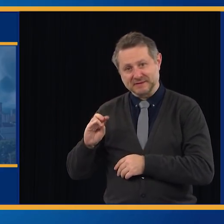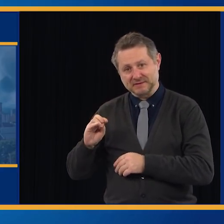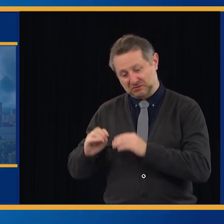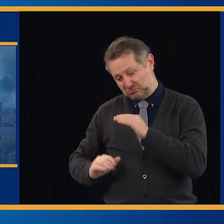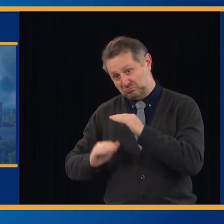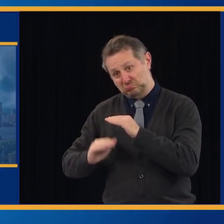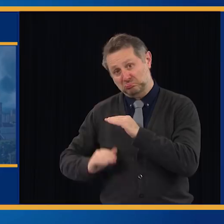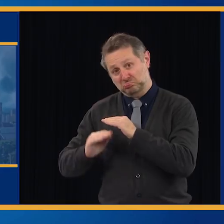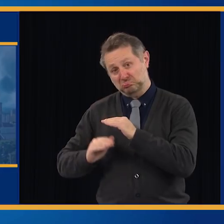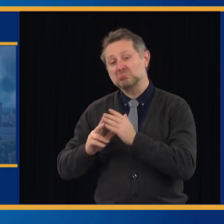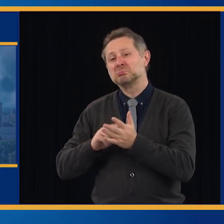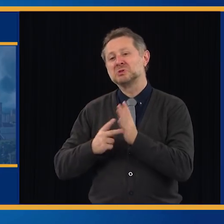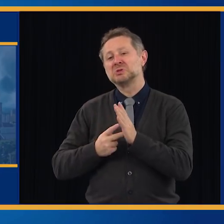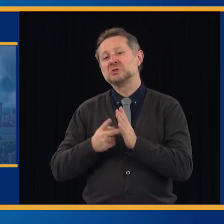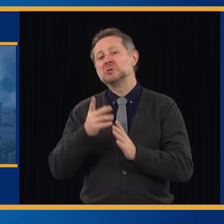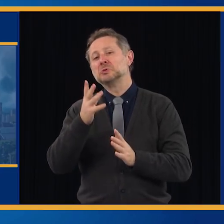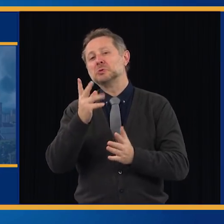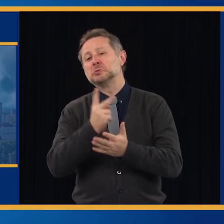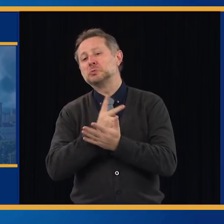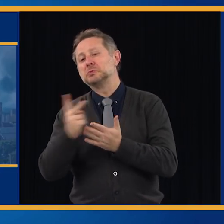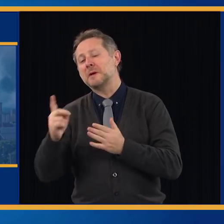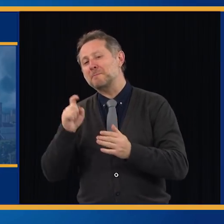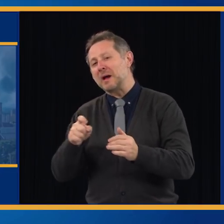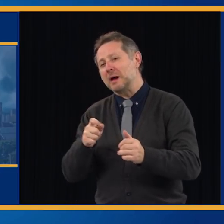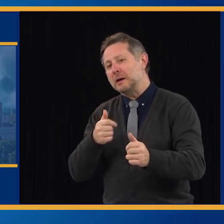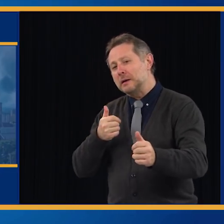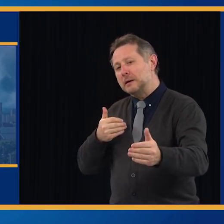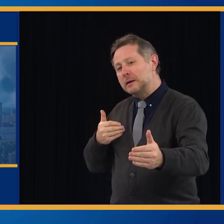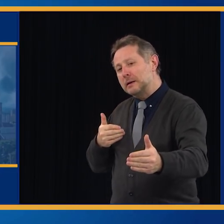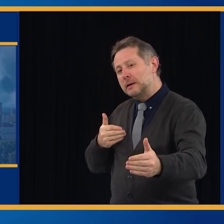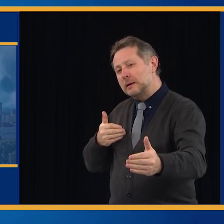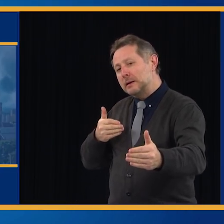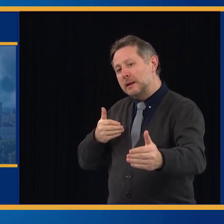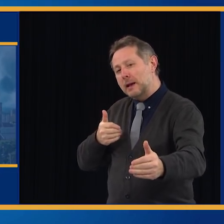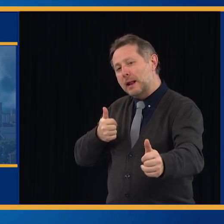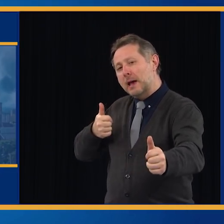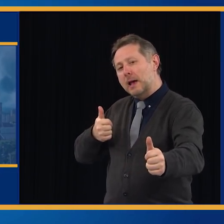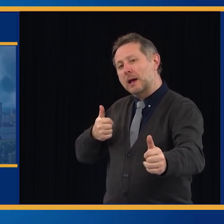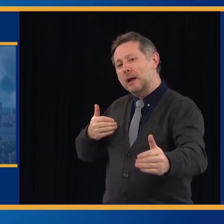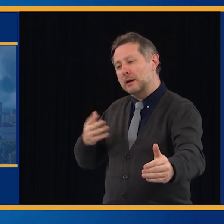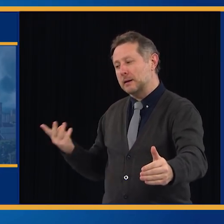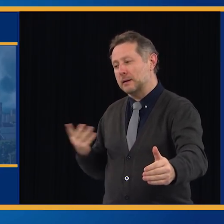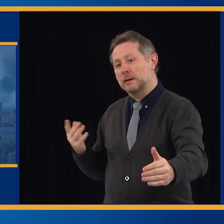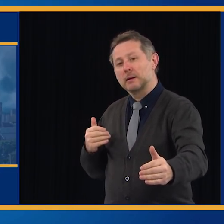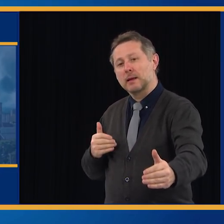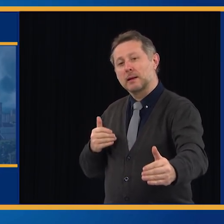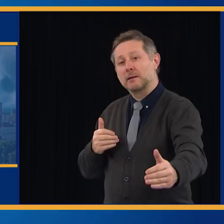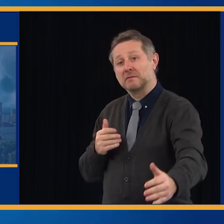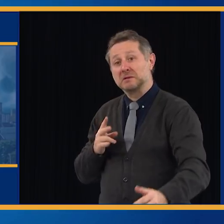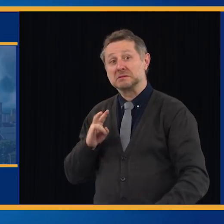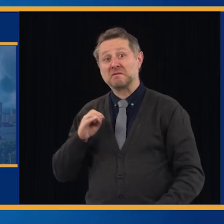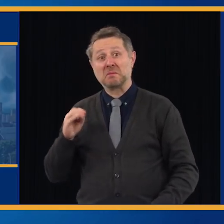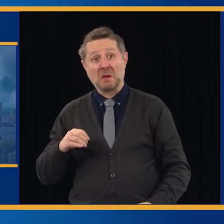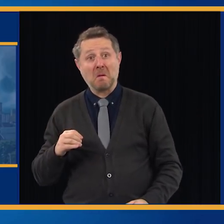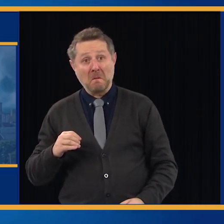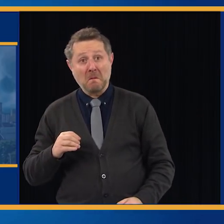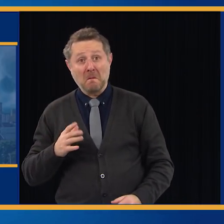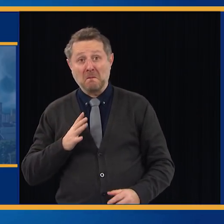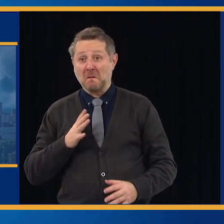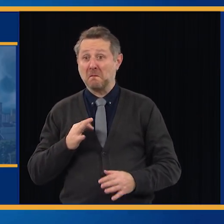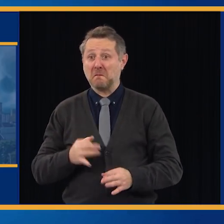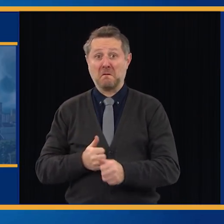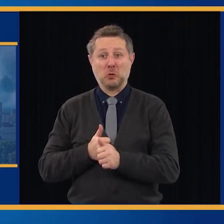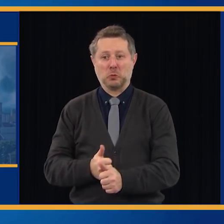2-week lag on this virus. So if you ever hit 70%, you can expect the number to go up for